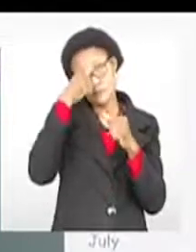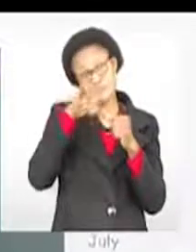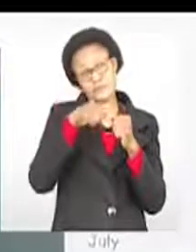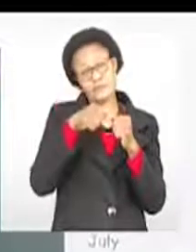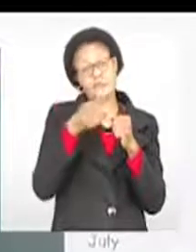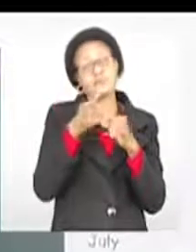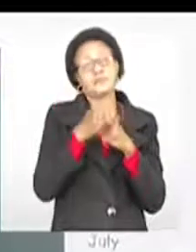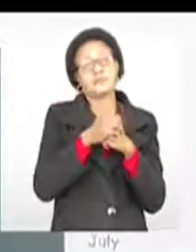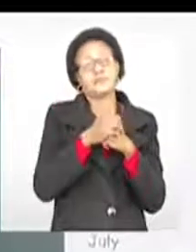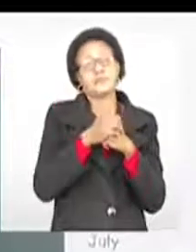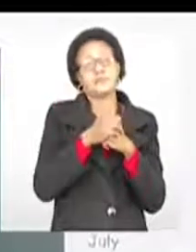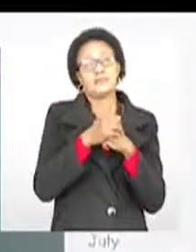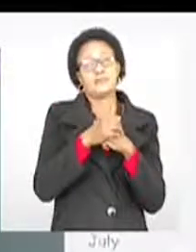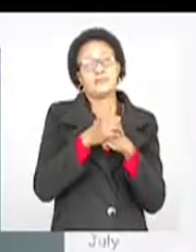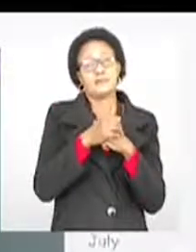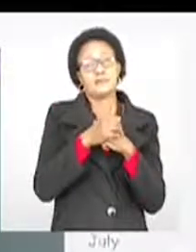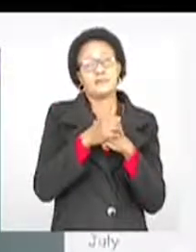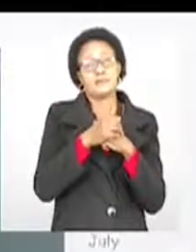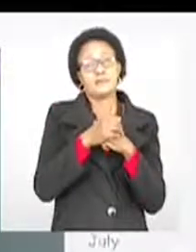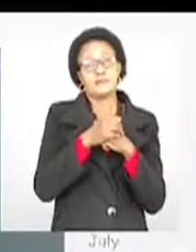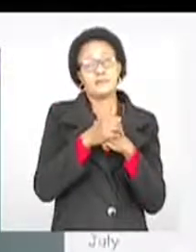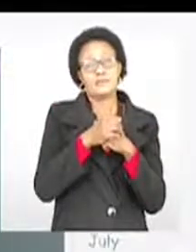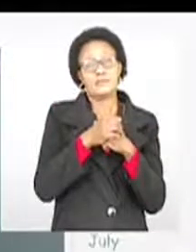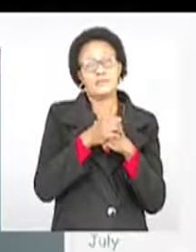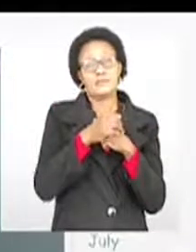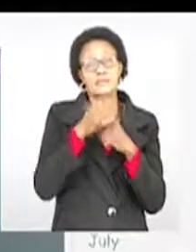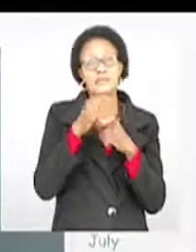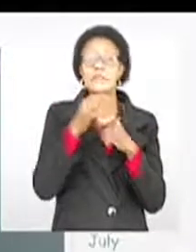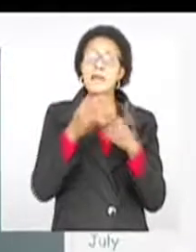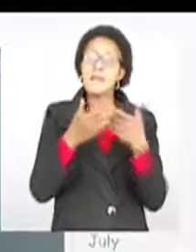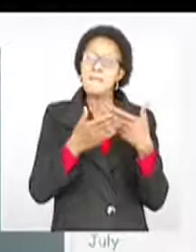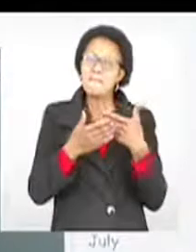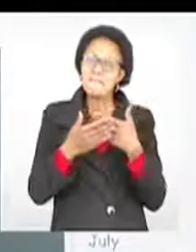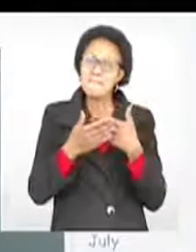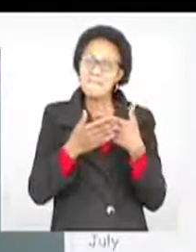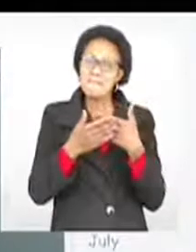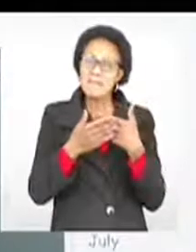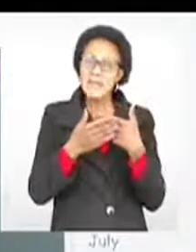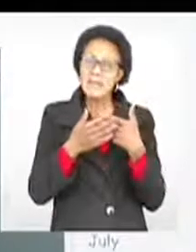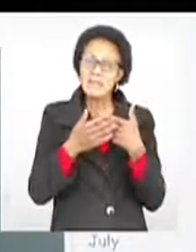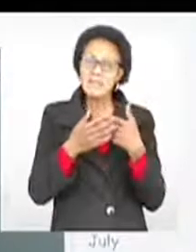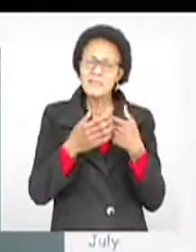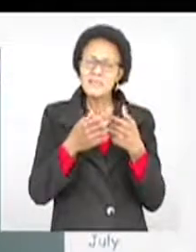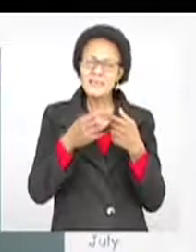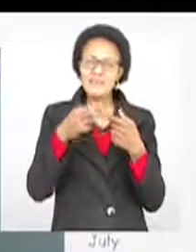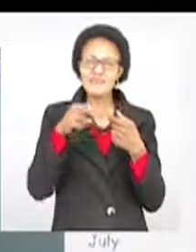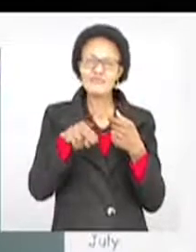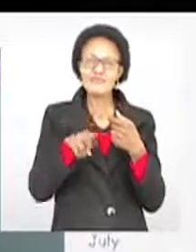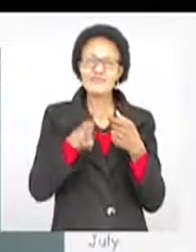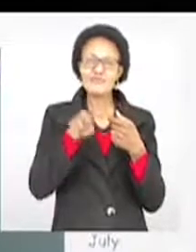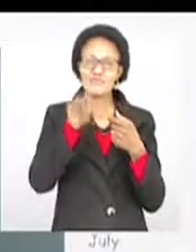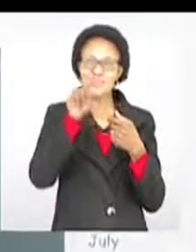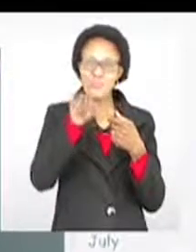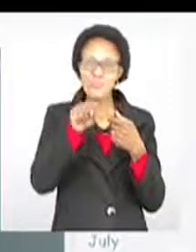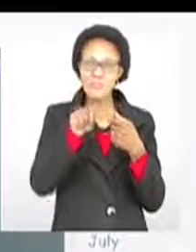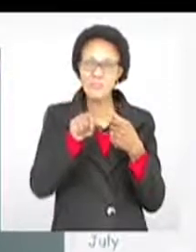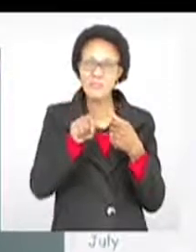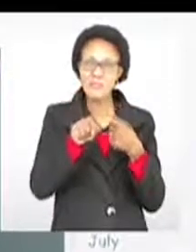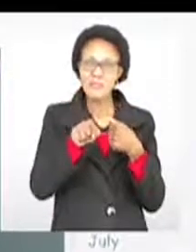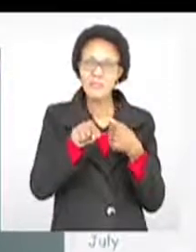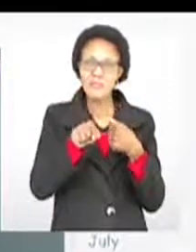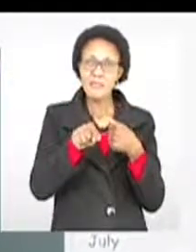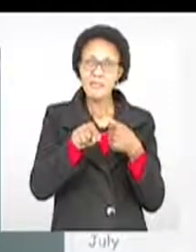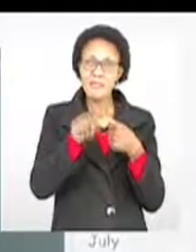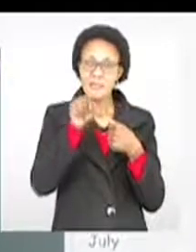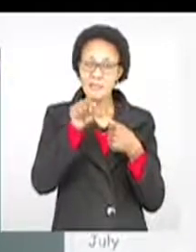by itself, but little letter U needs a foot. So we start going up. I want you to take your